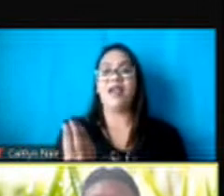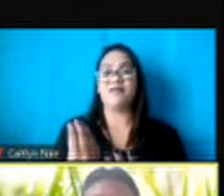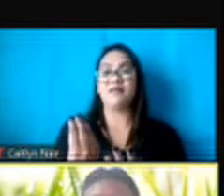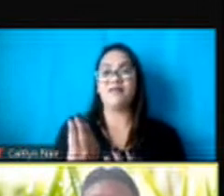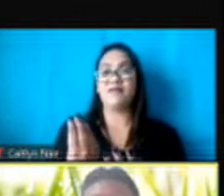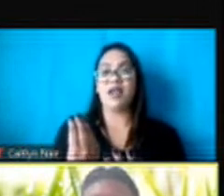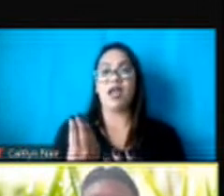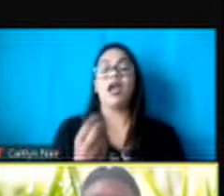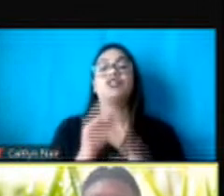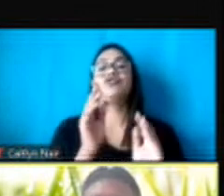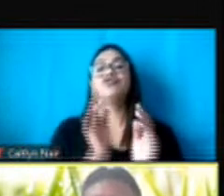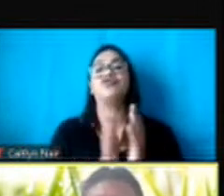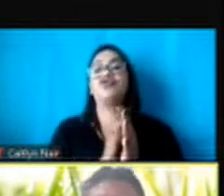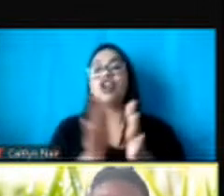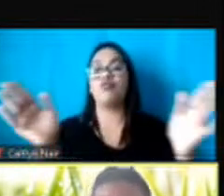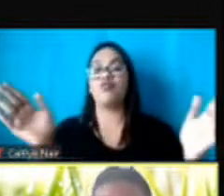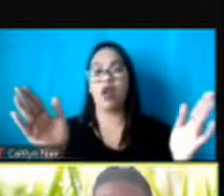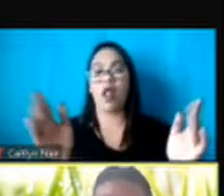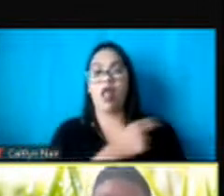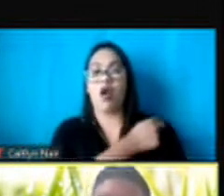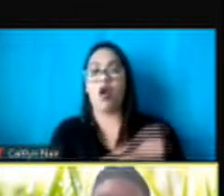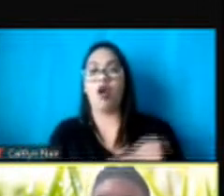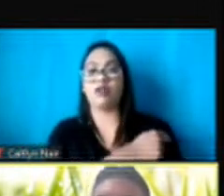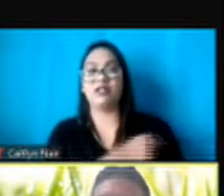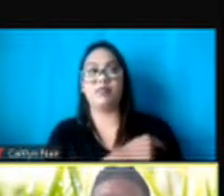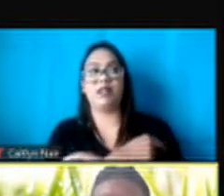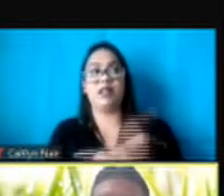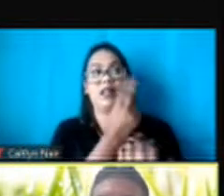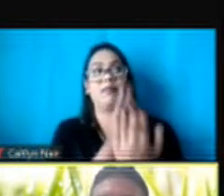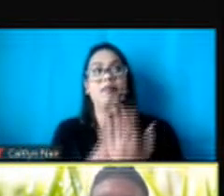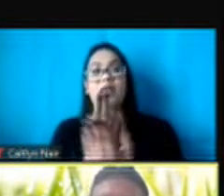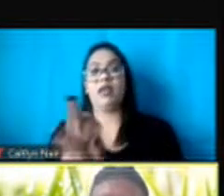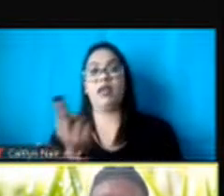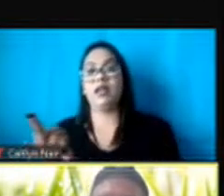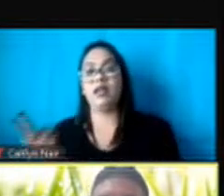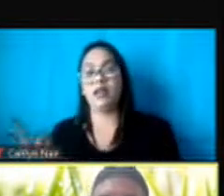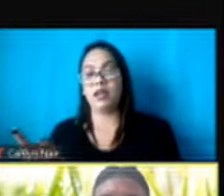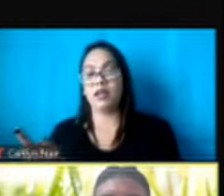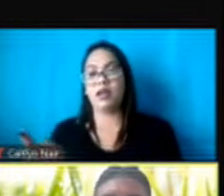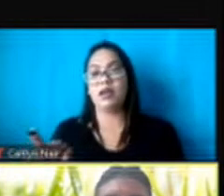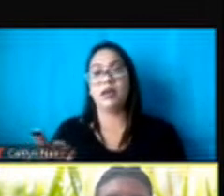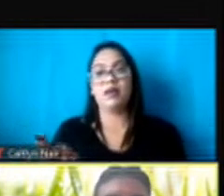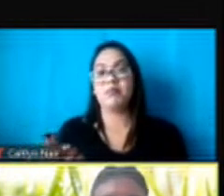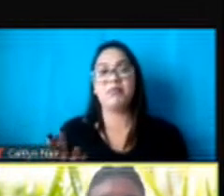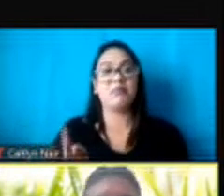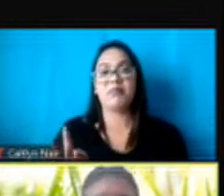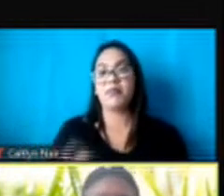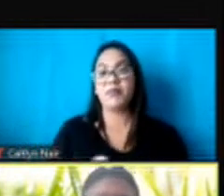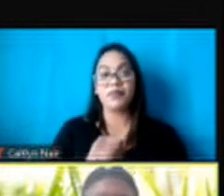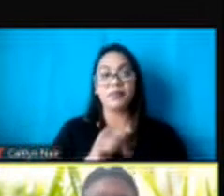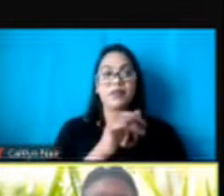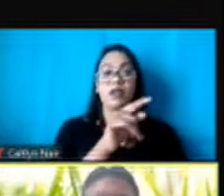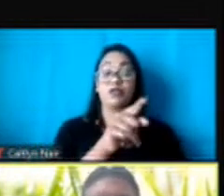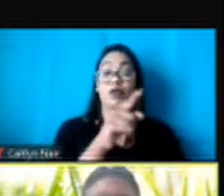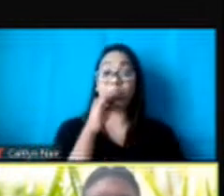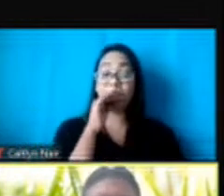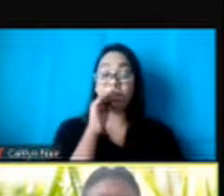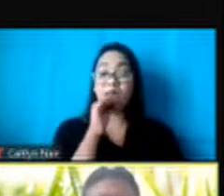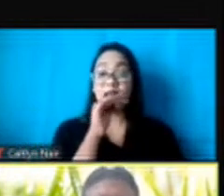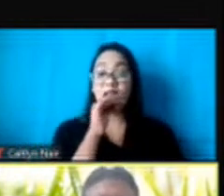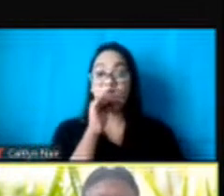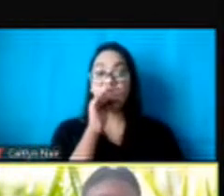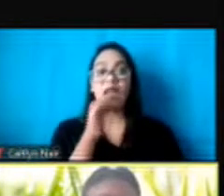rand a year. That is potentially preventable financial loss. So what